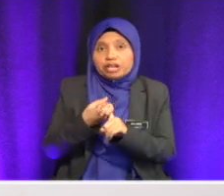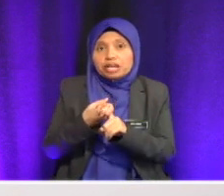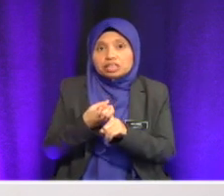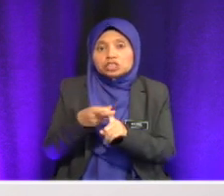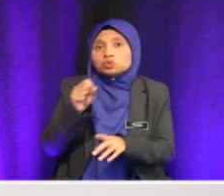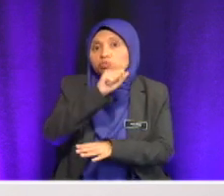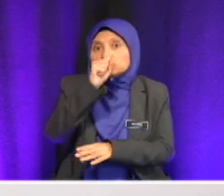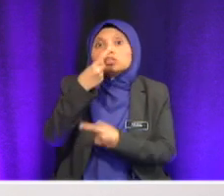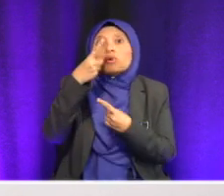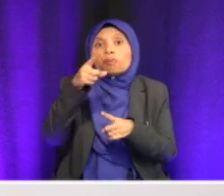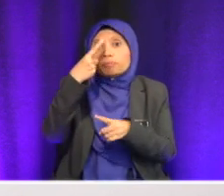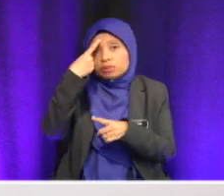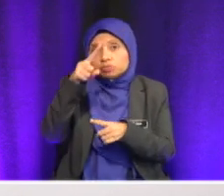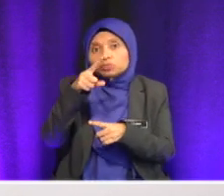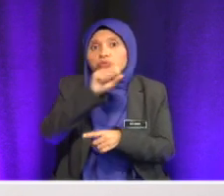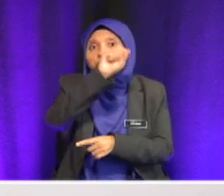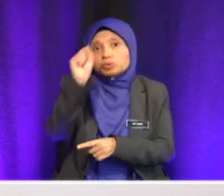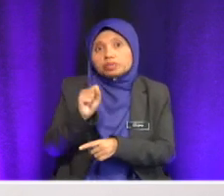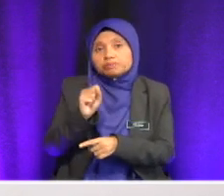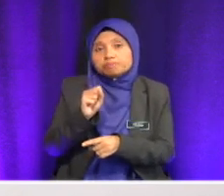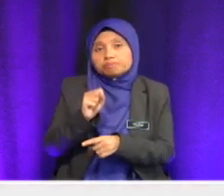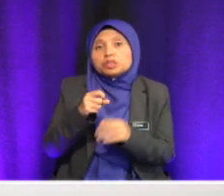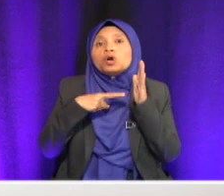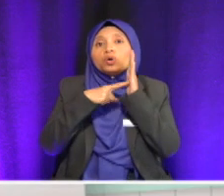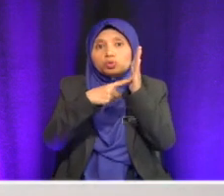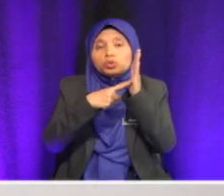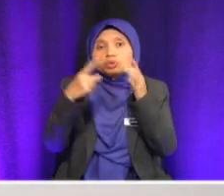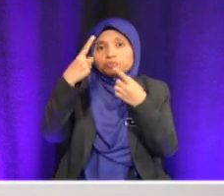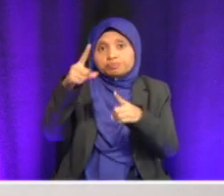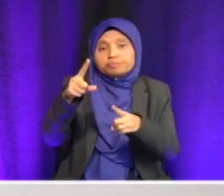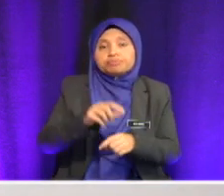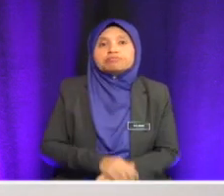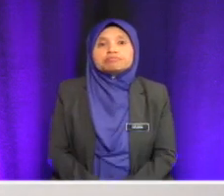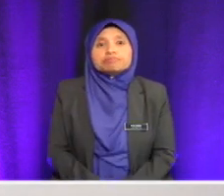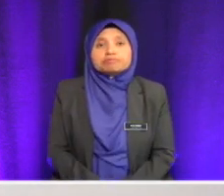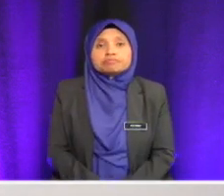question? Okay, show us the answer on the camera, everybody. What about the rest of you?